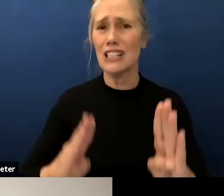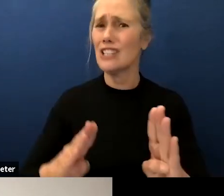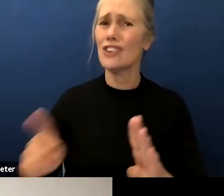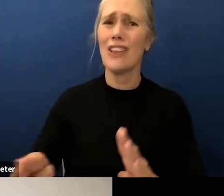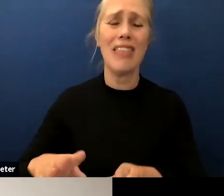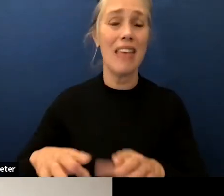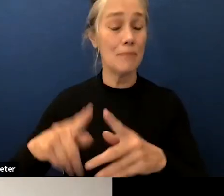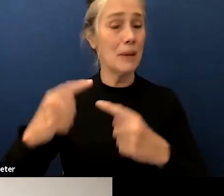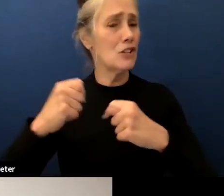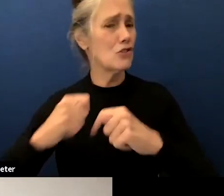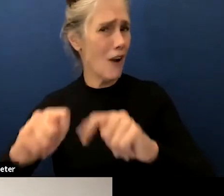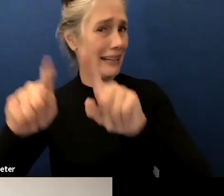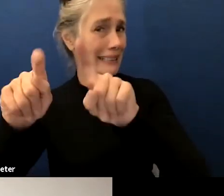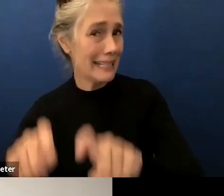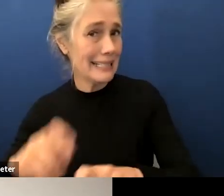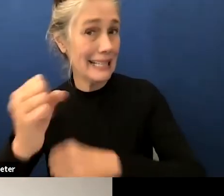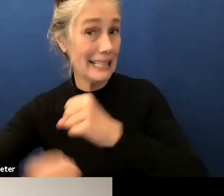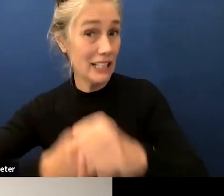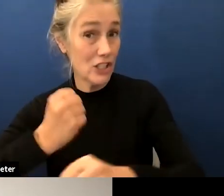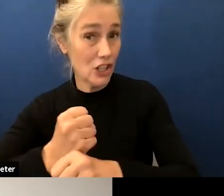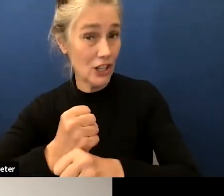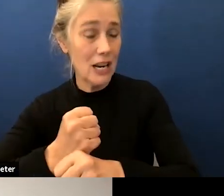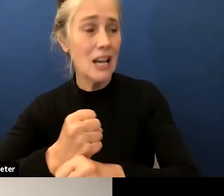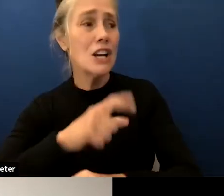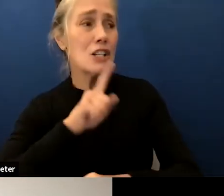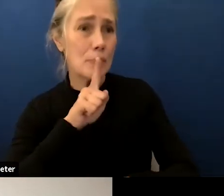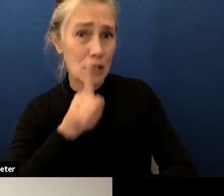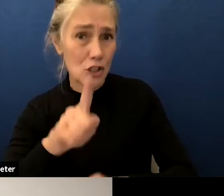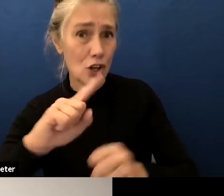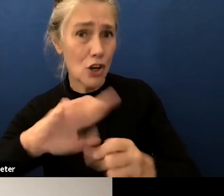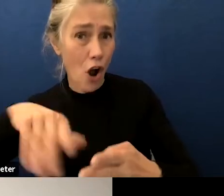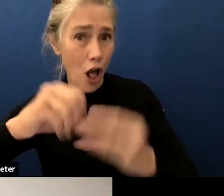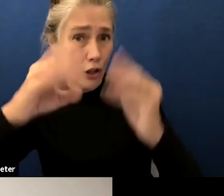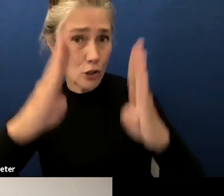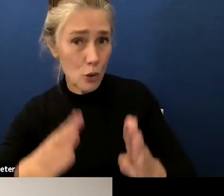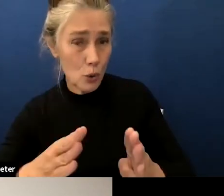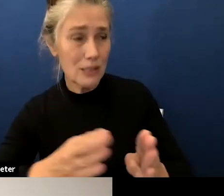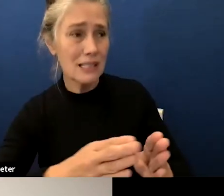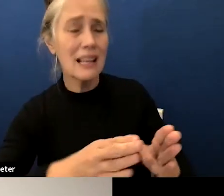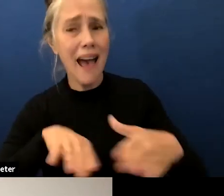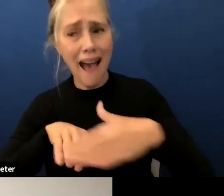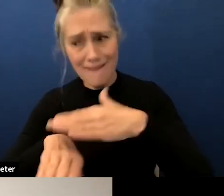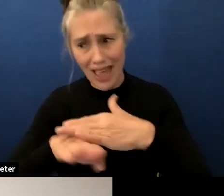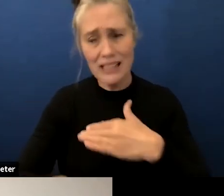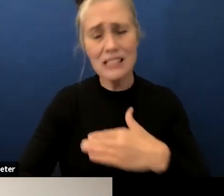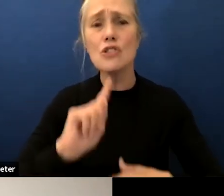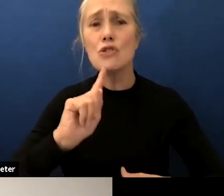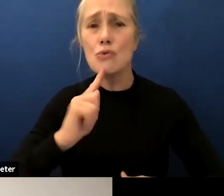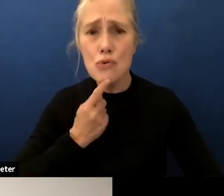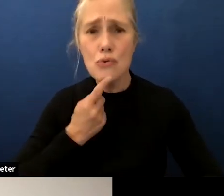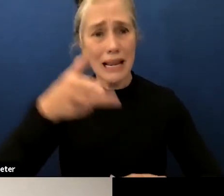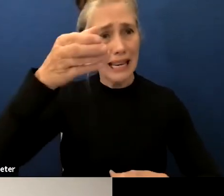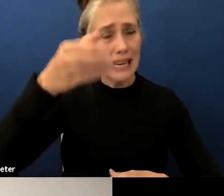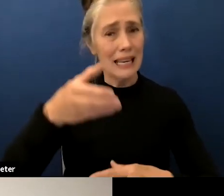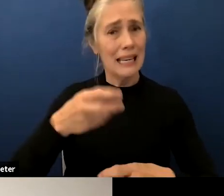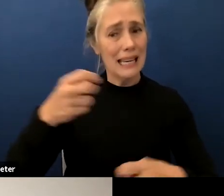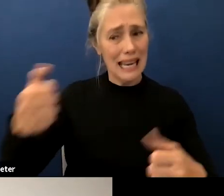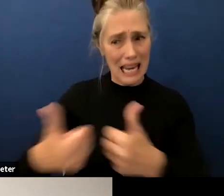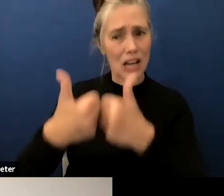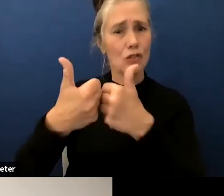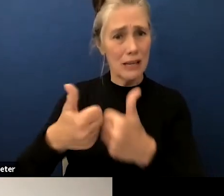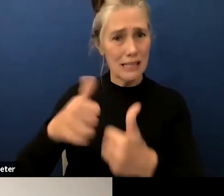though ensuring all students have access to rigorous grade level or above content and skills is difficult work